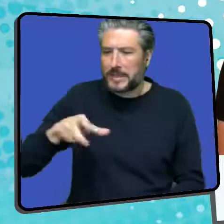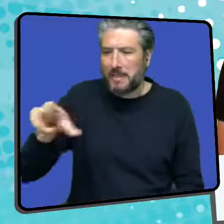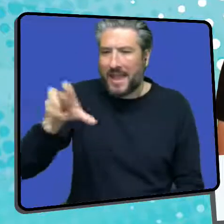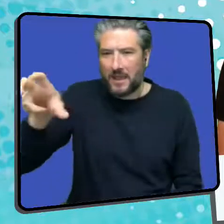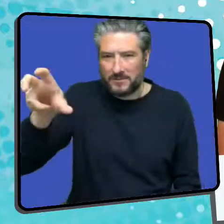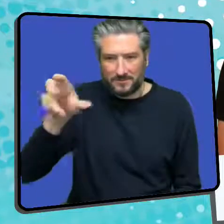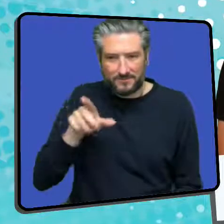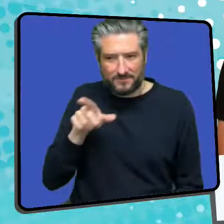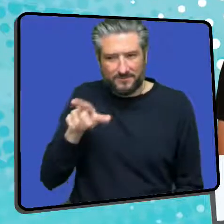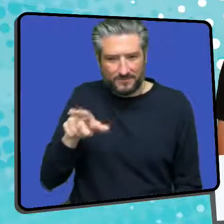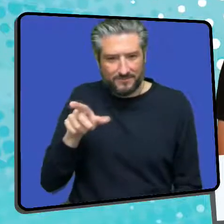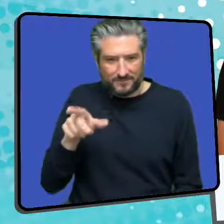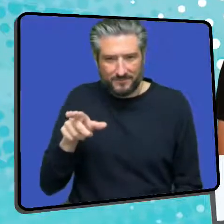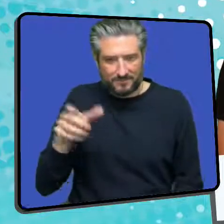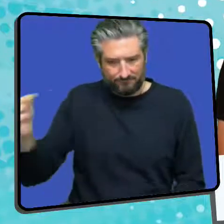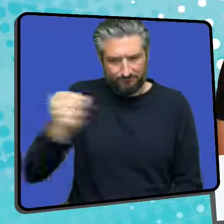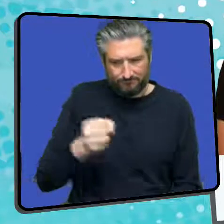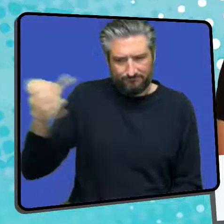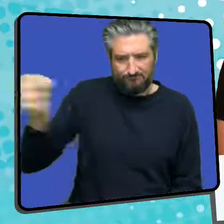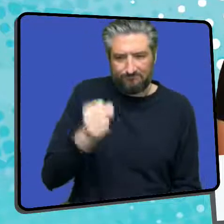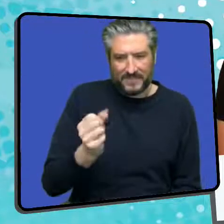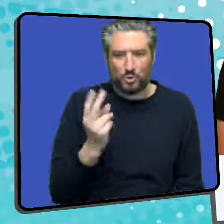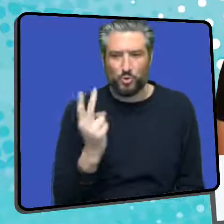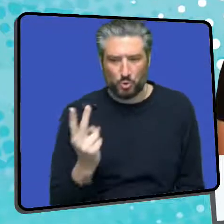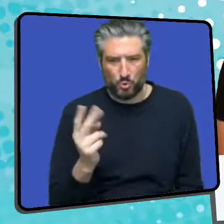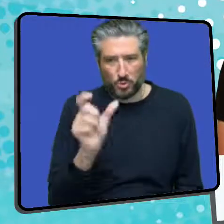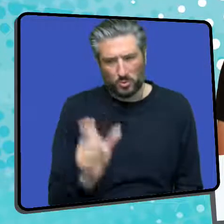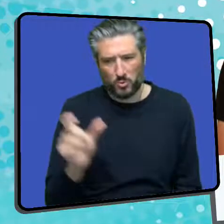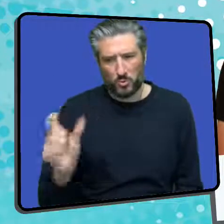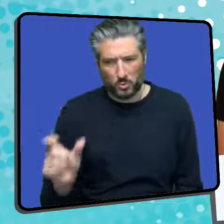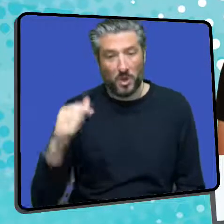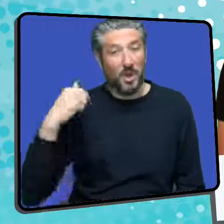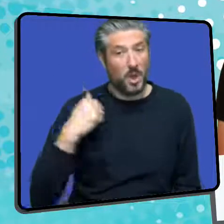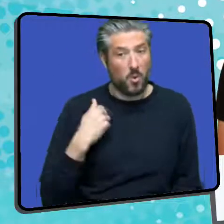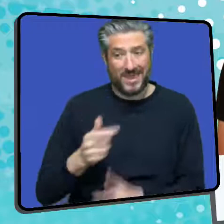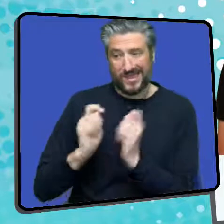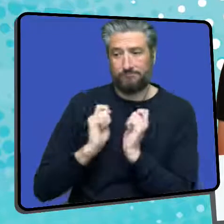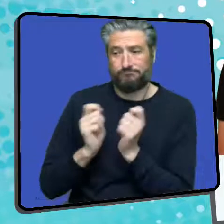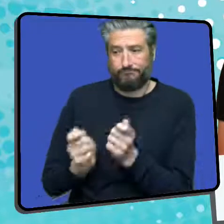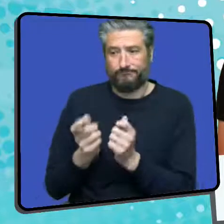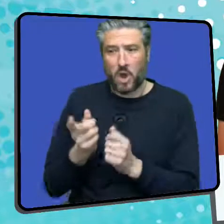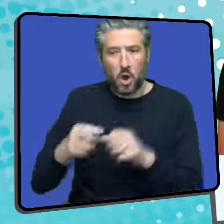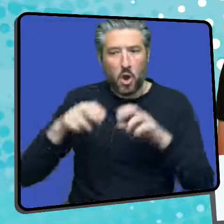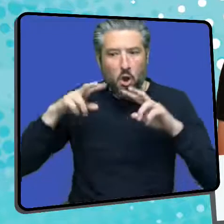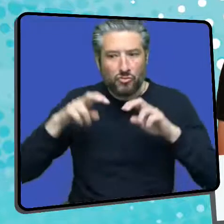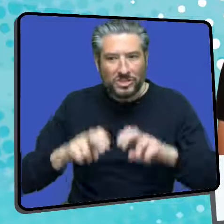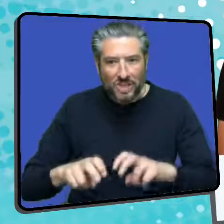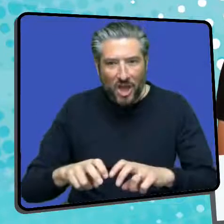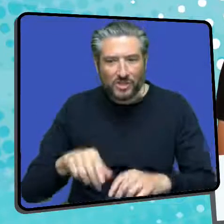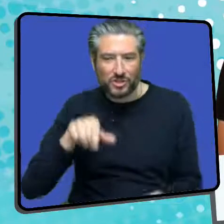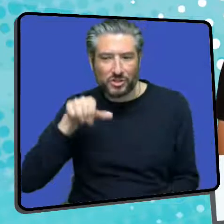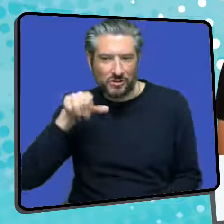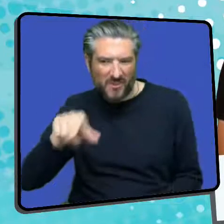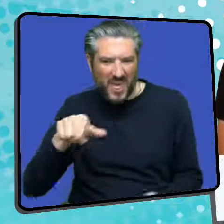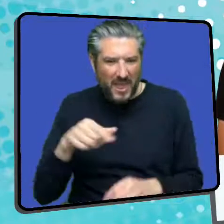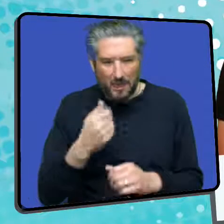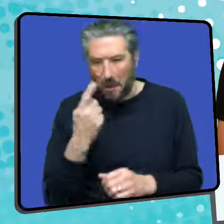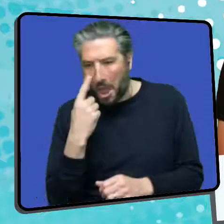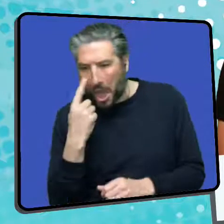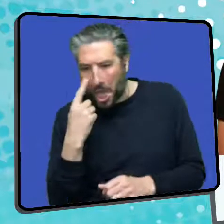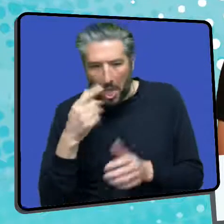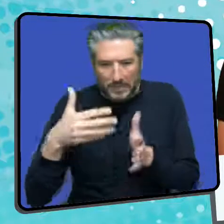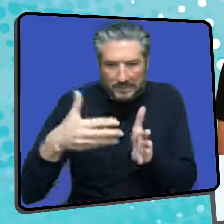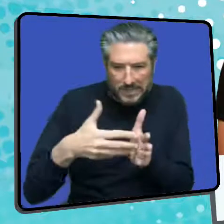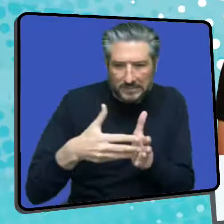science. Those people do research assignments. So they don't build production code, but they do research on the same environment as we